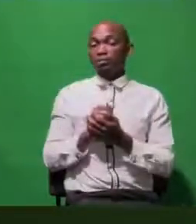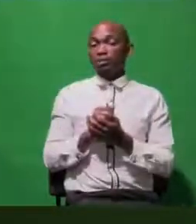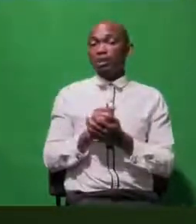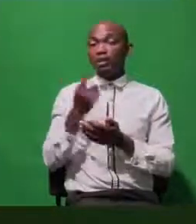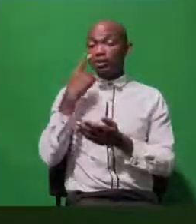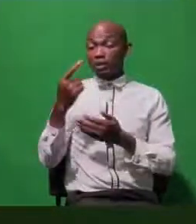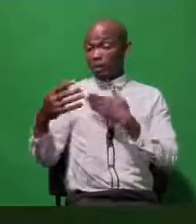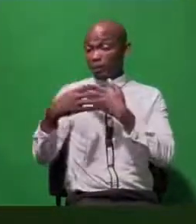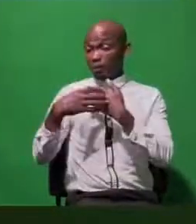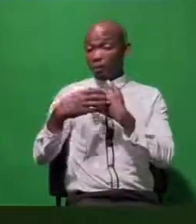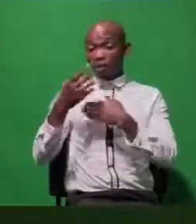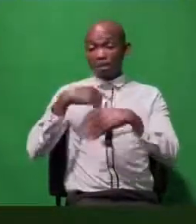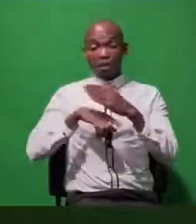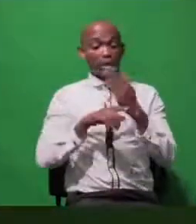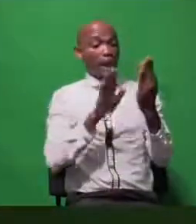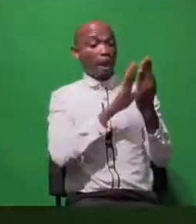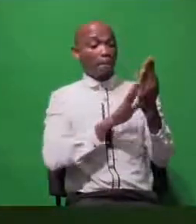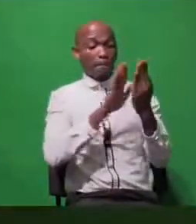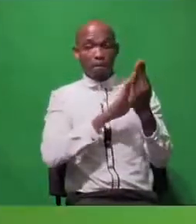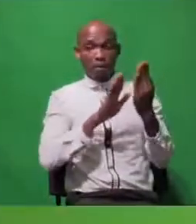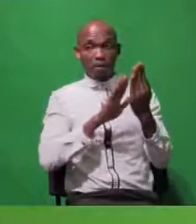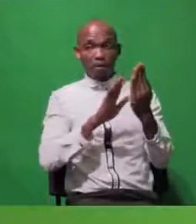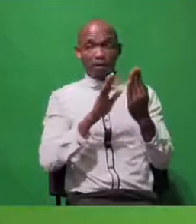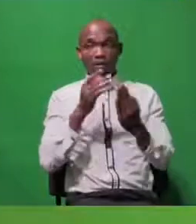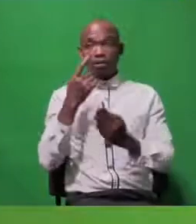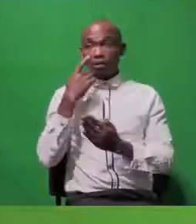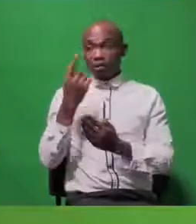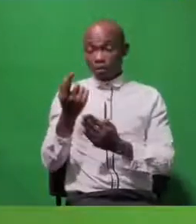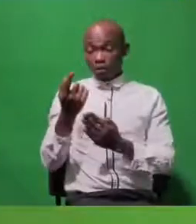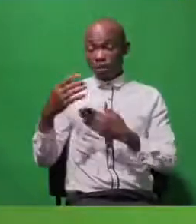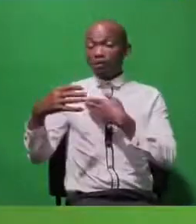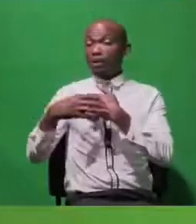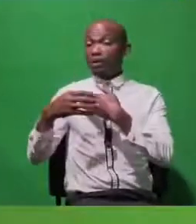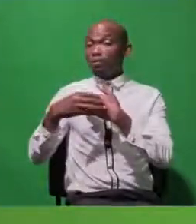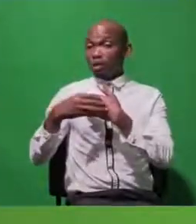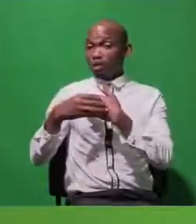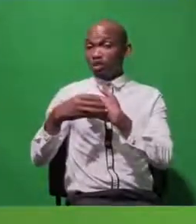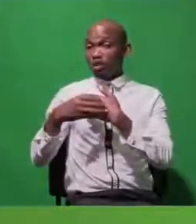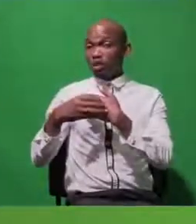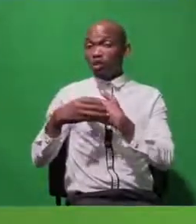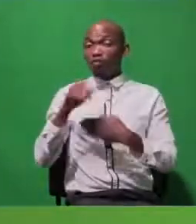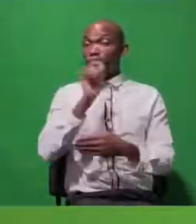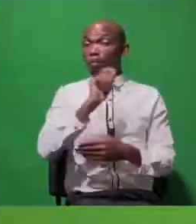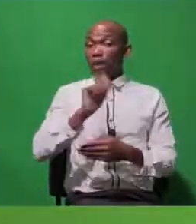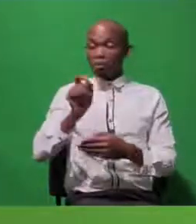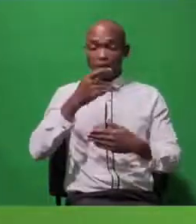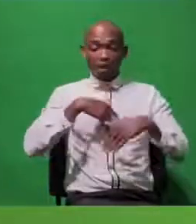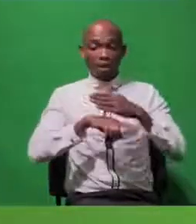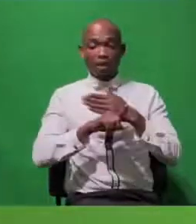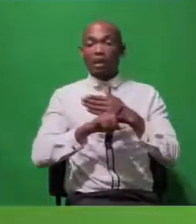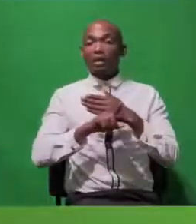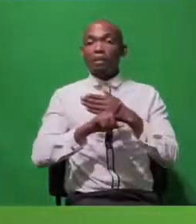image? Can you see the image of the marker pen in the mirror? So this is there is movement